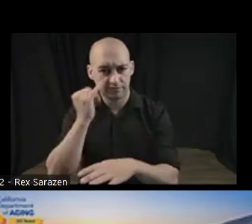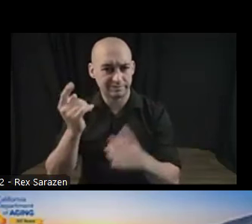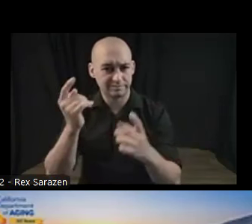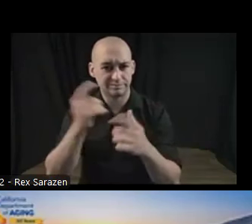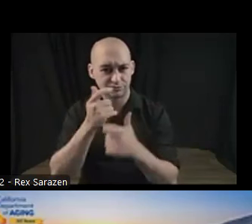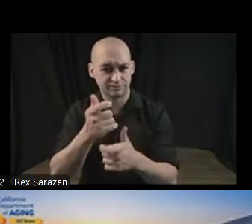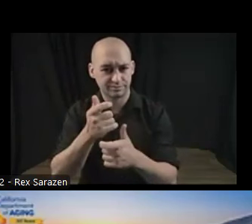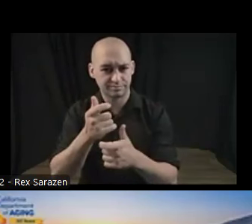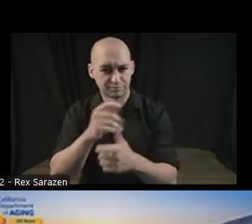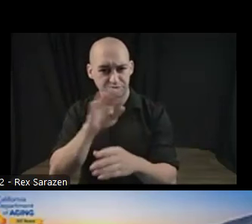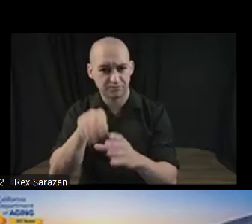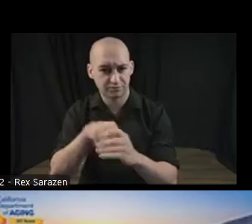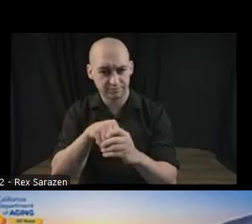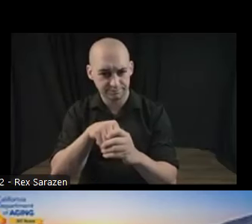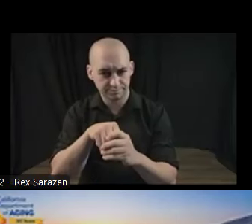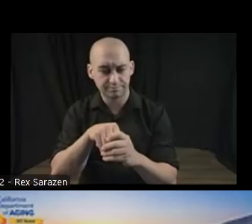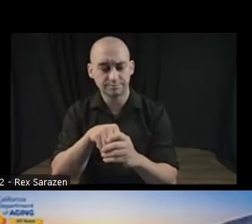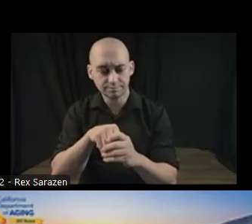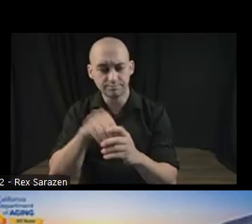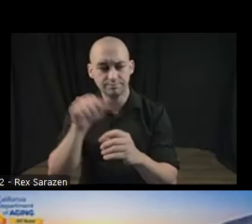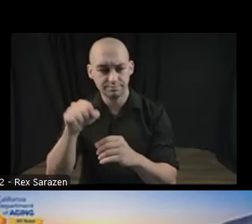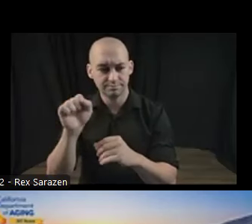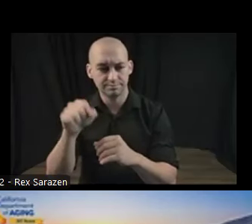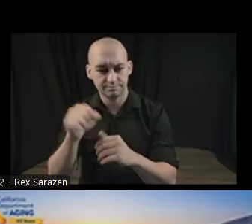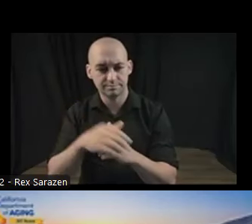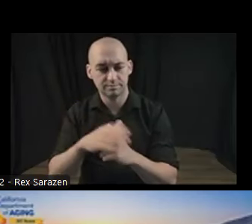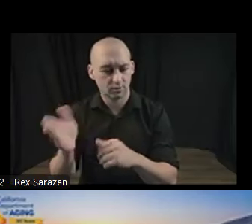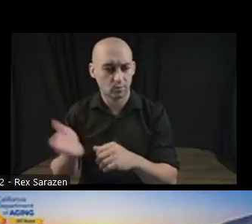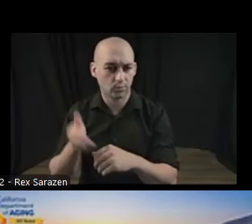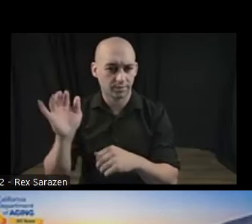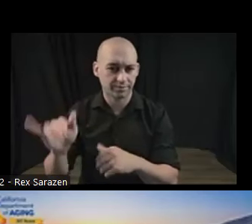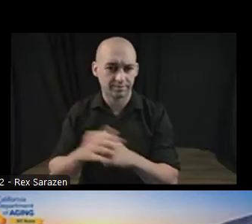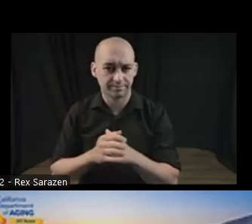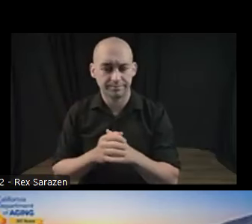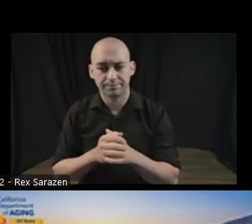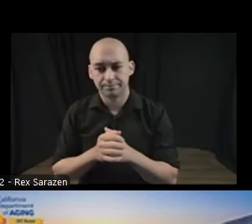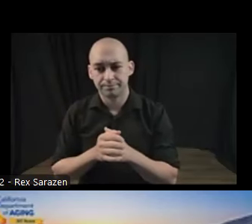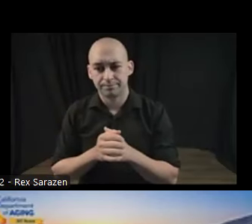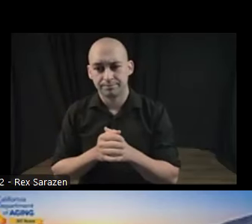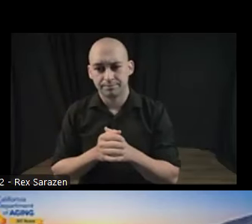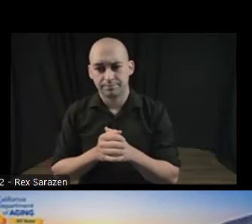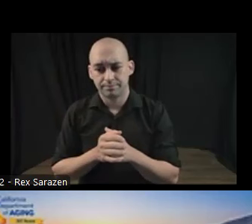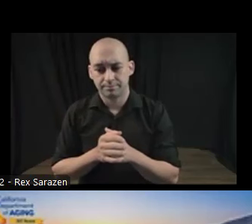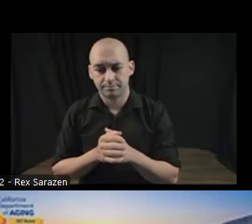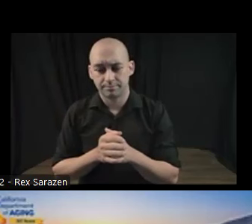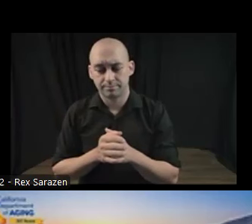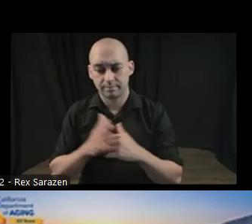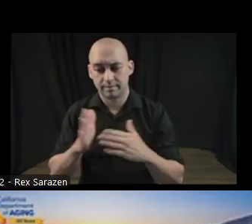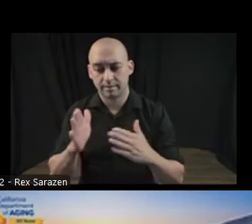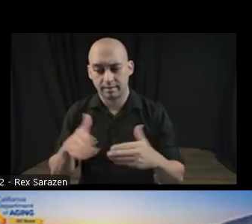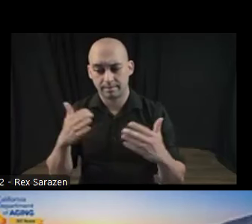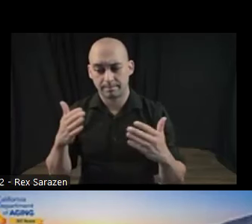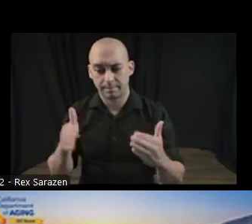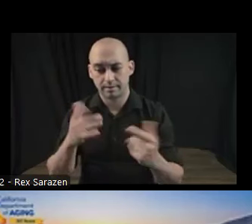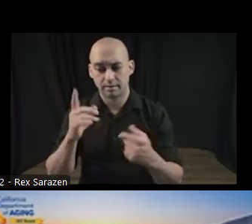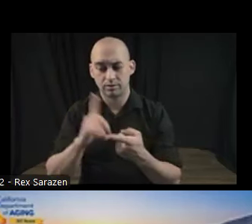involved in it, of course, we would welcome that as well. So we're happy to, our lead on